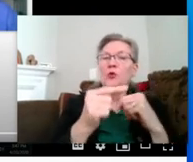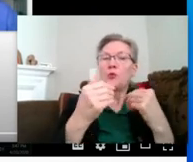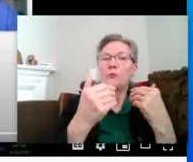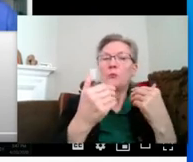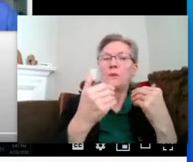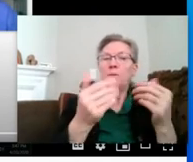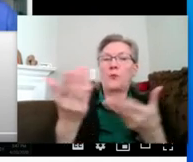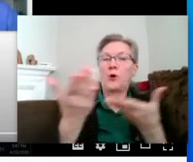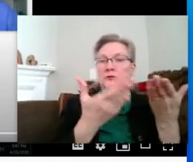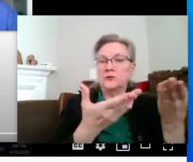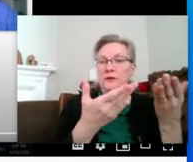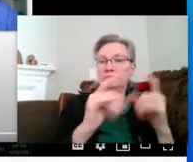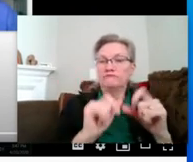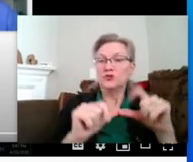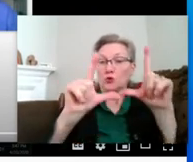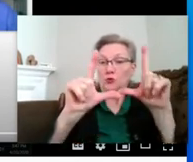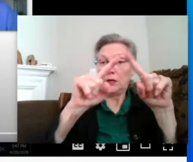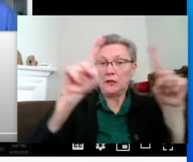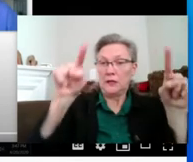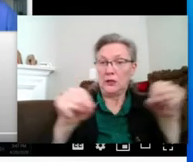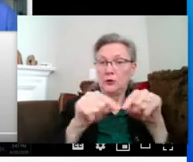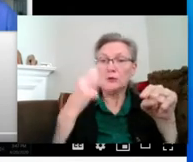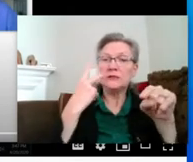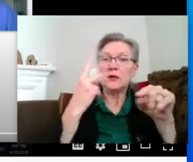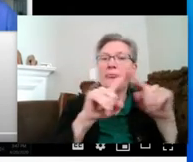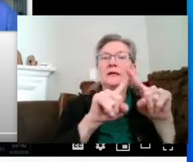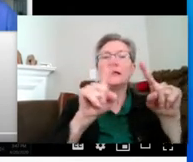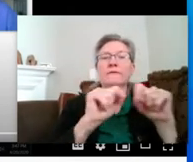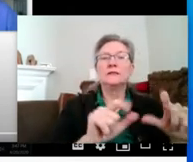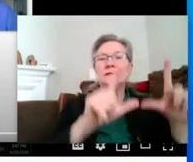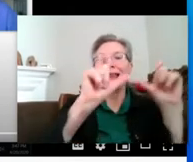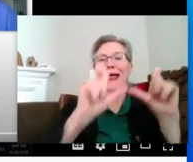you'll be brought to this screen, and you'll see all of the different